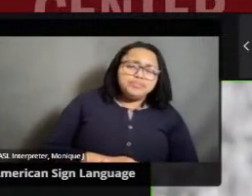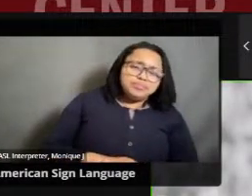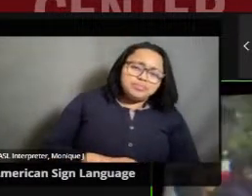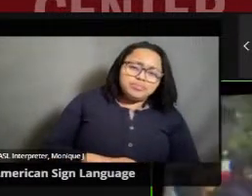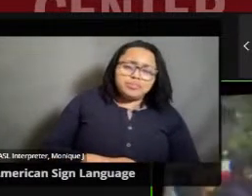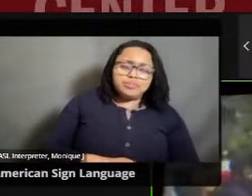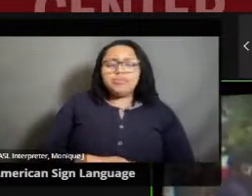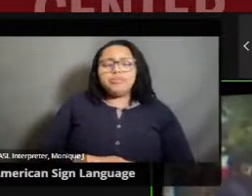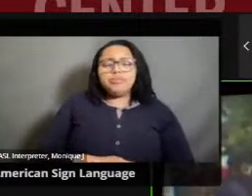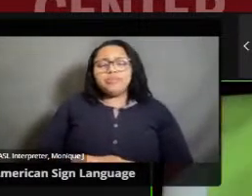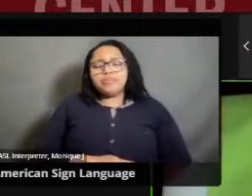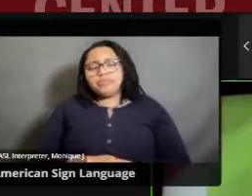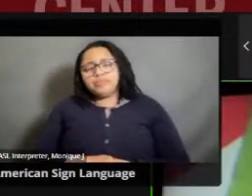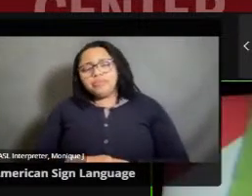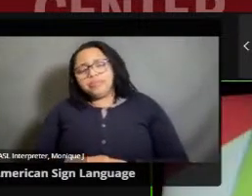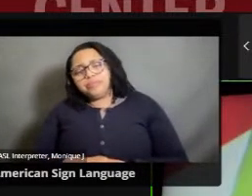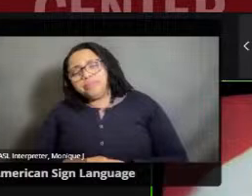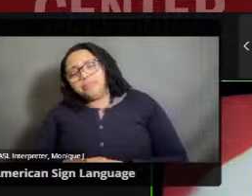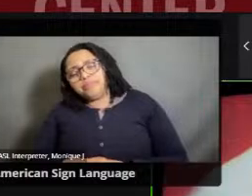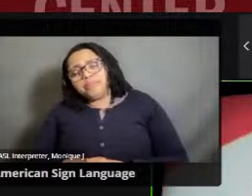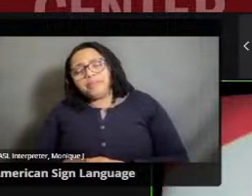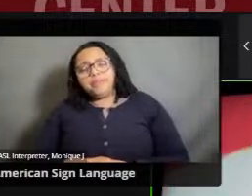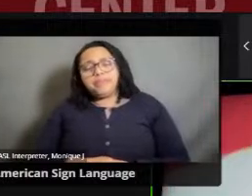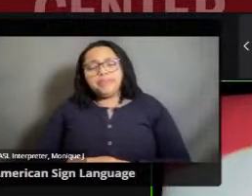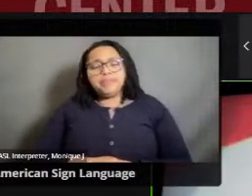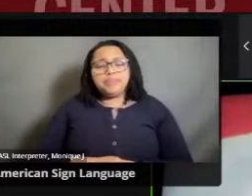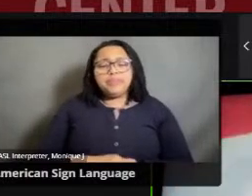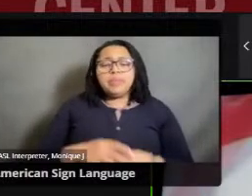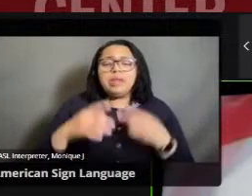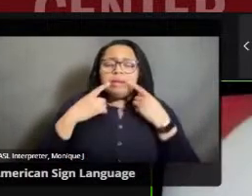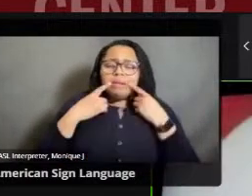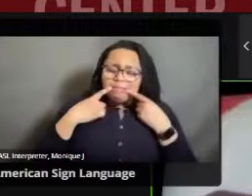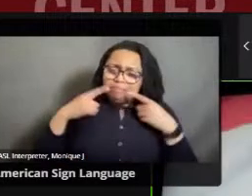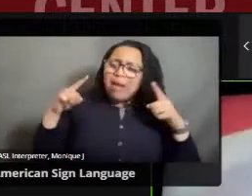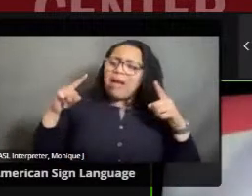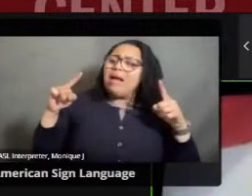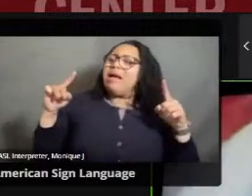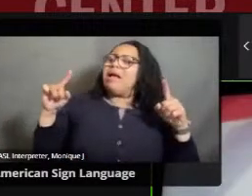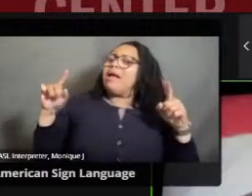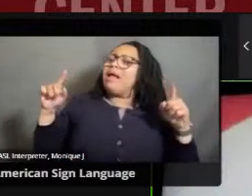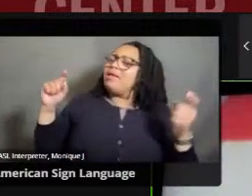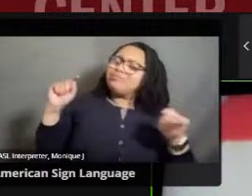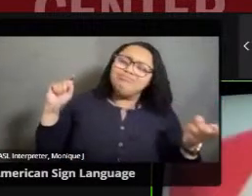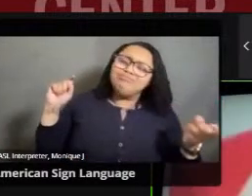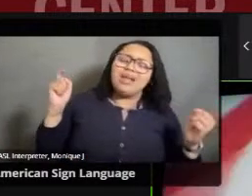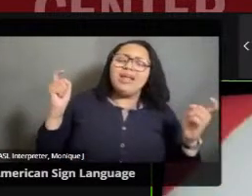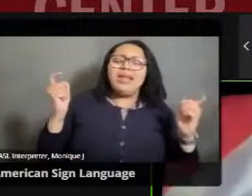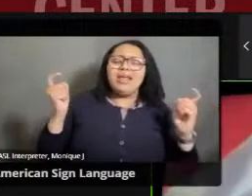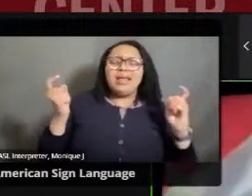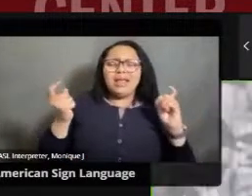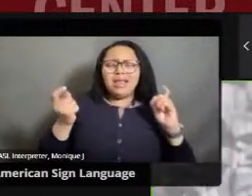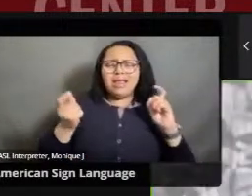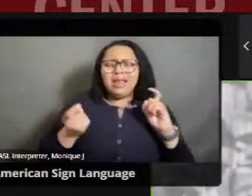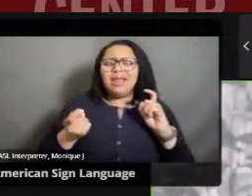run. Finally the tables are starting to turn, yeah. Talking about a